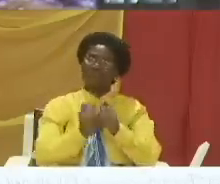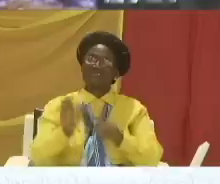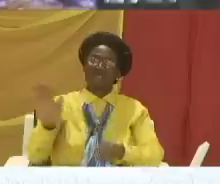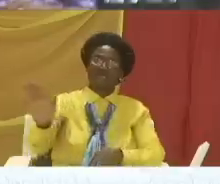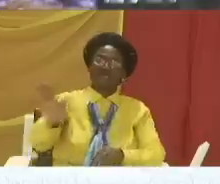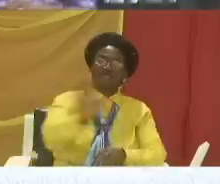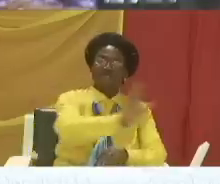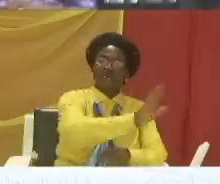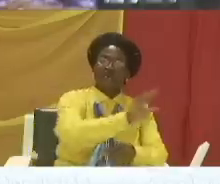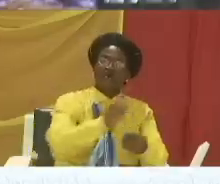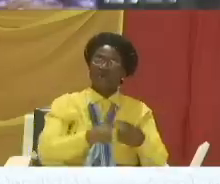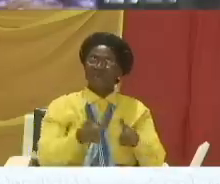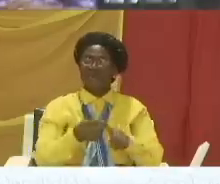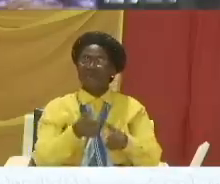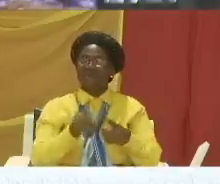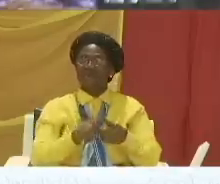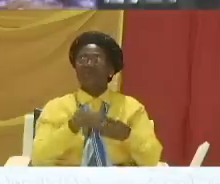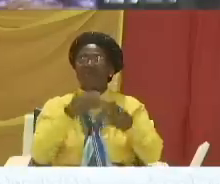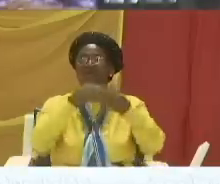as God enables you,